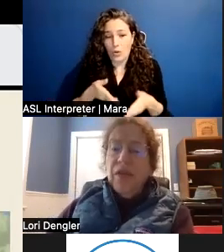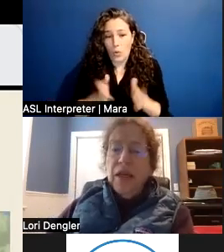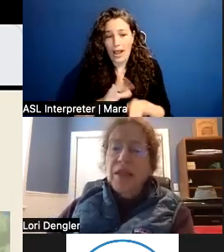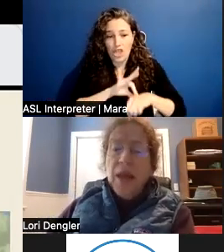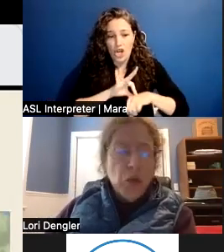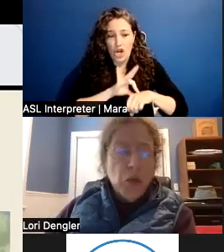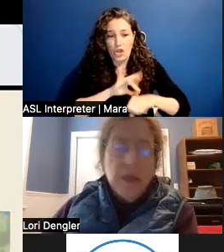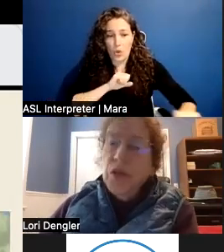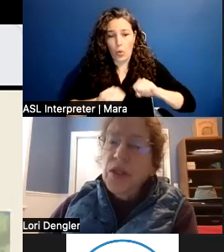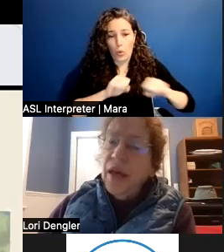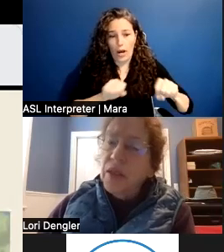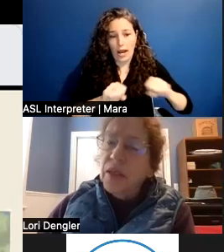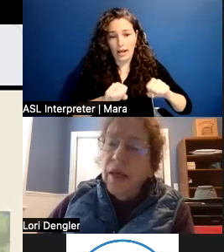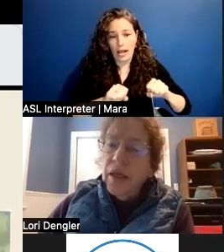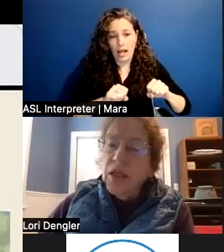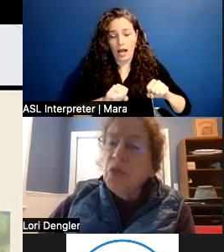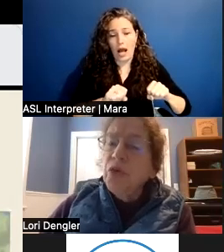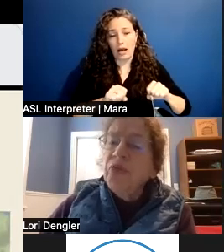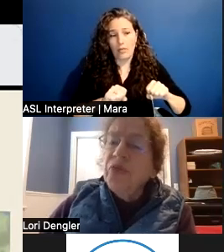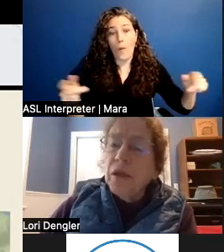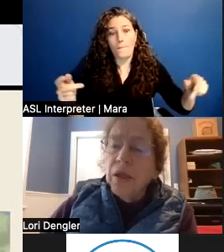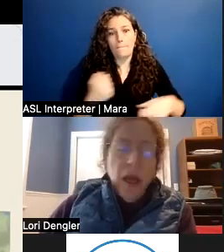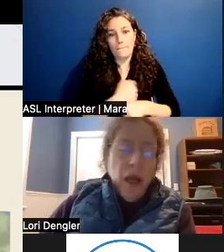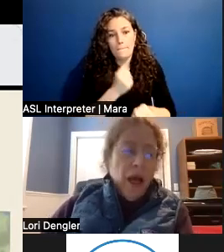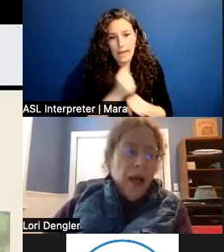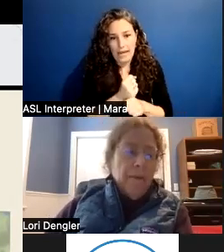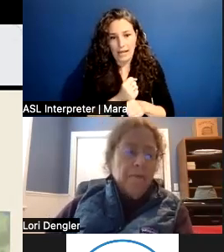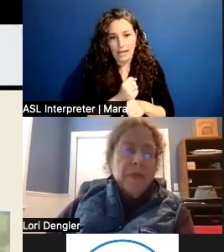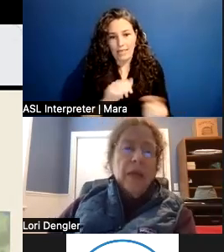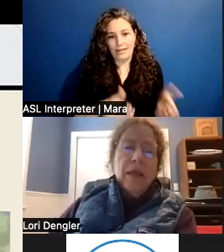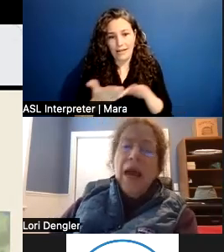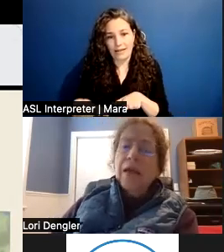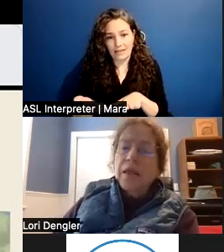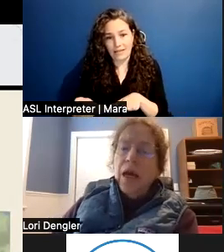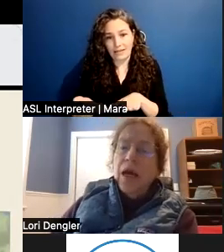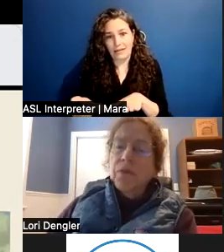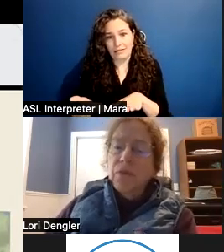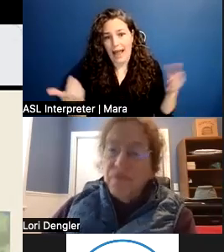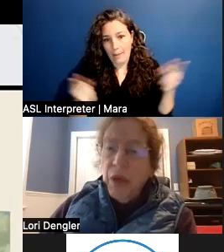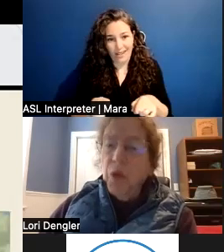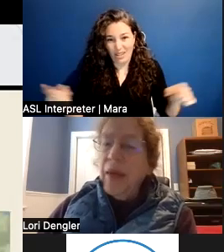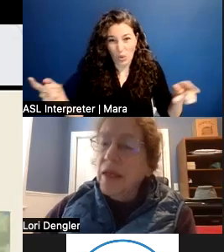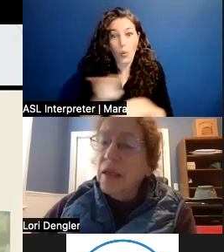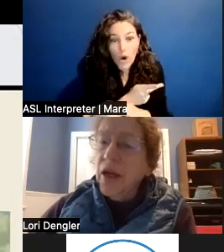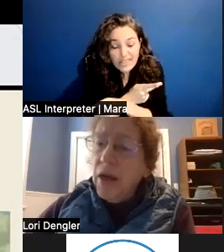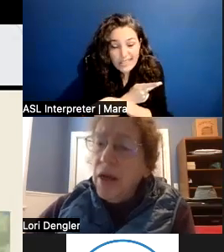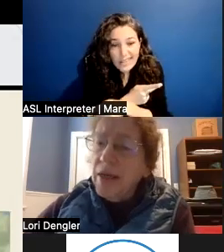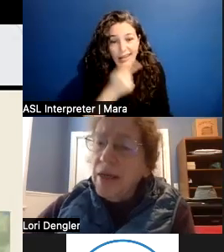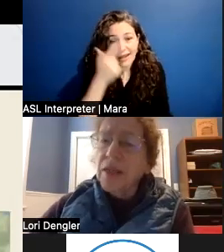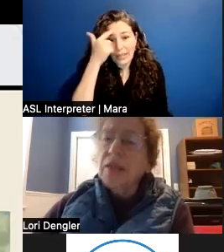have exacerbated those deaths is through fear. That they were basically